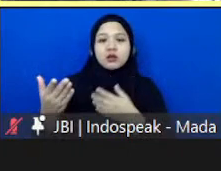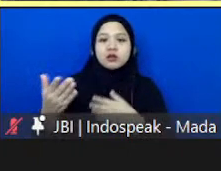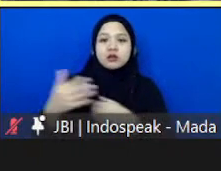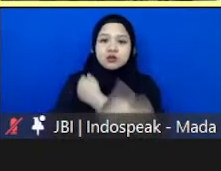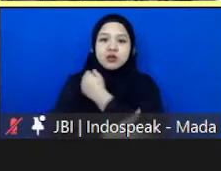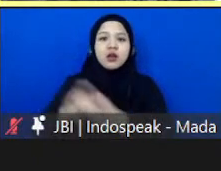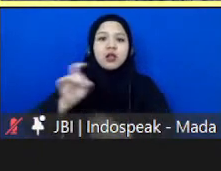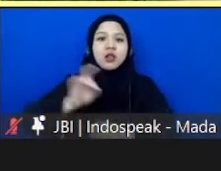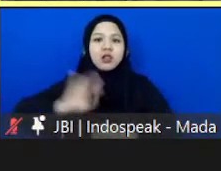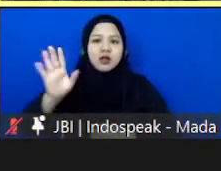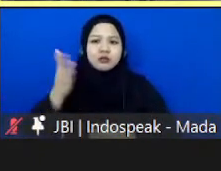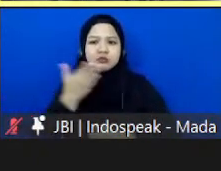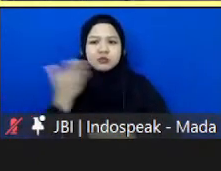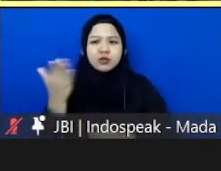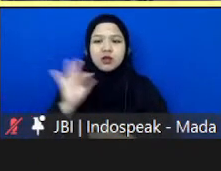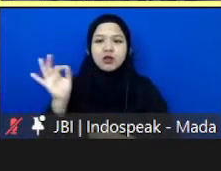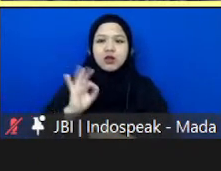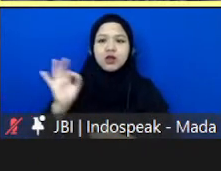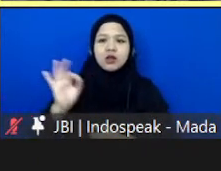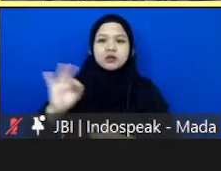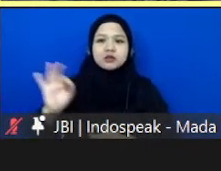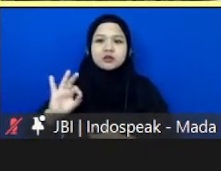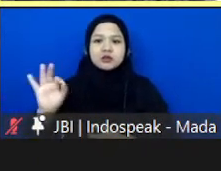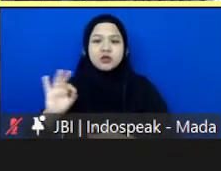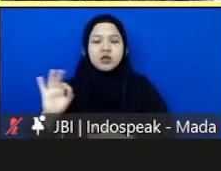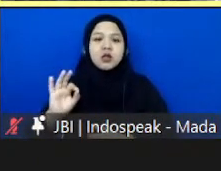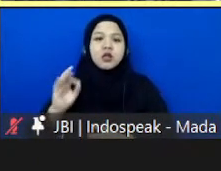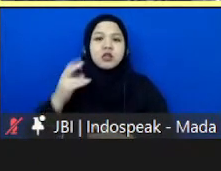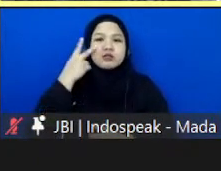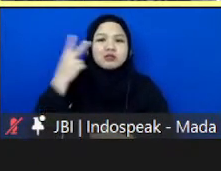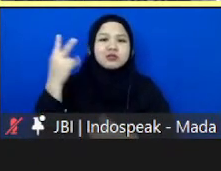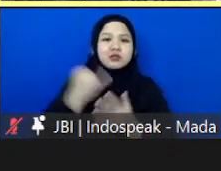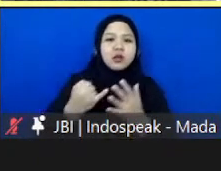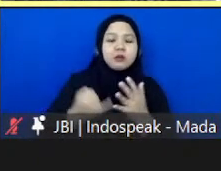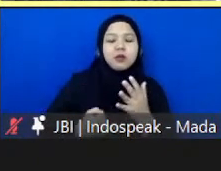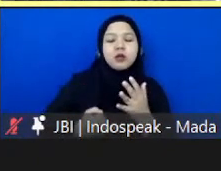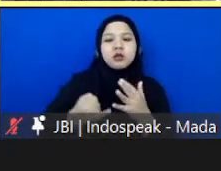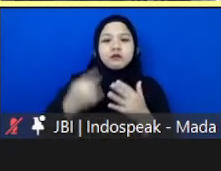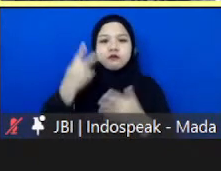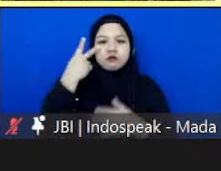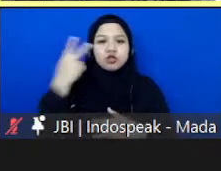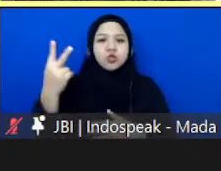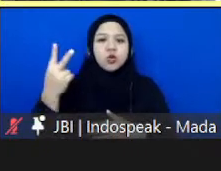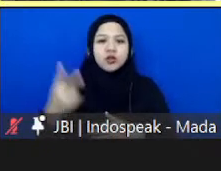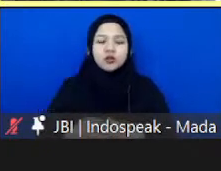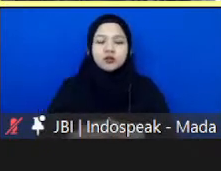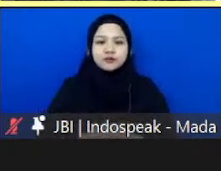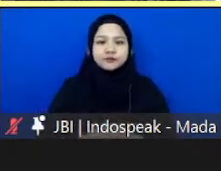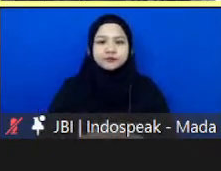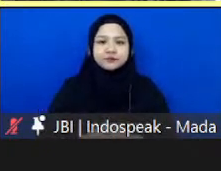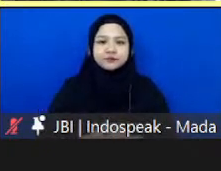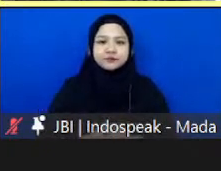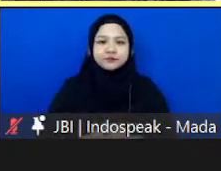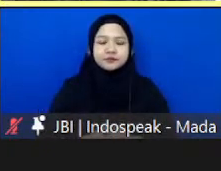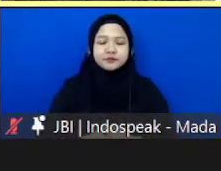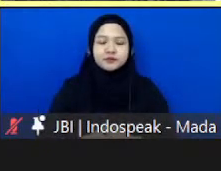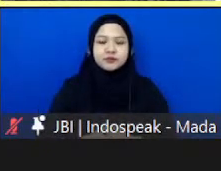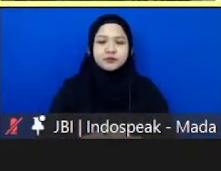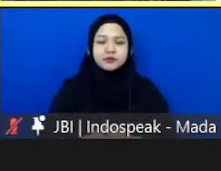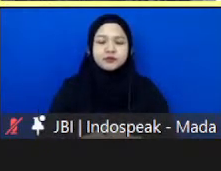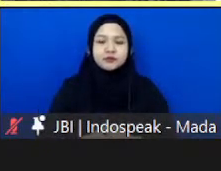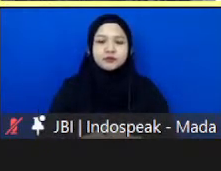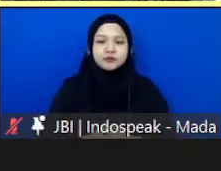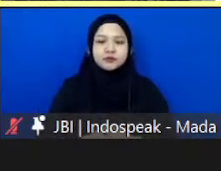they even don't have this kind of visualization, the COVID data set. But there is